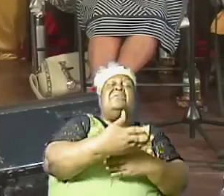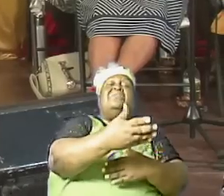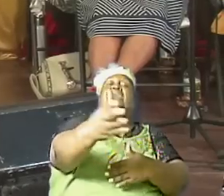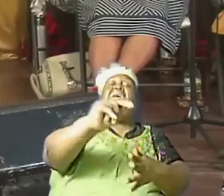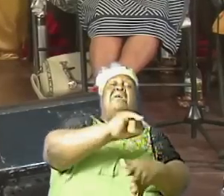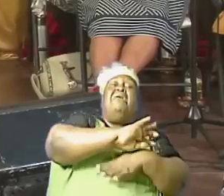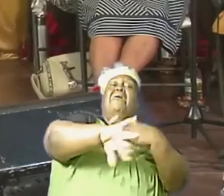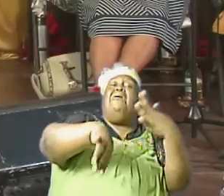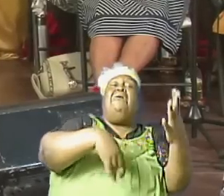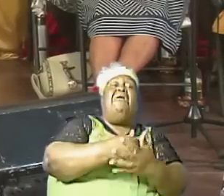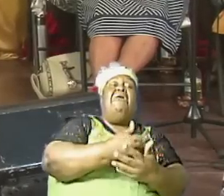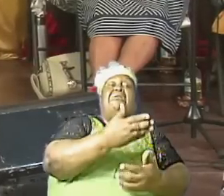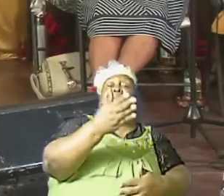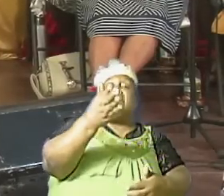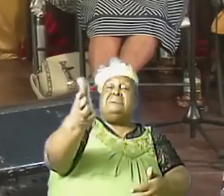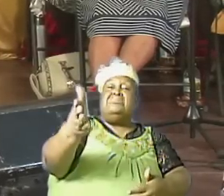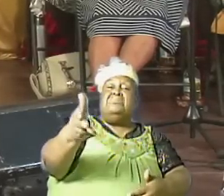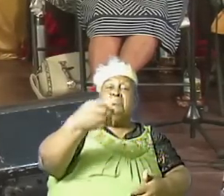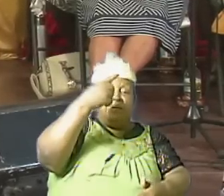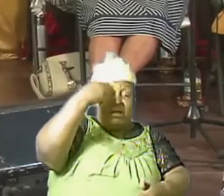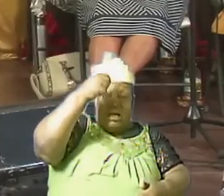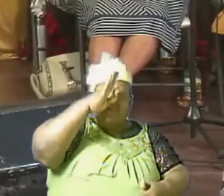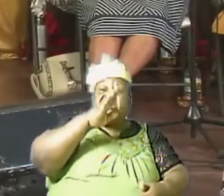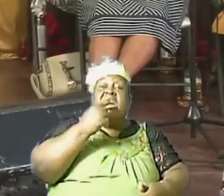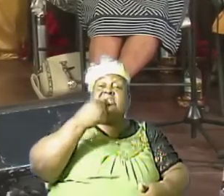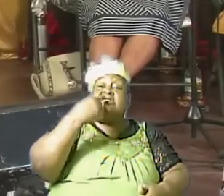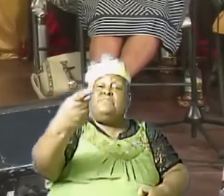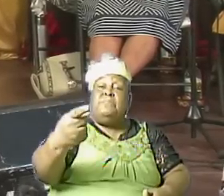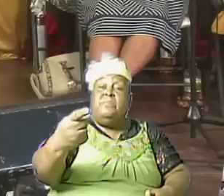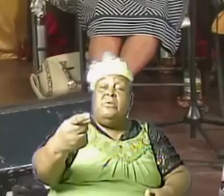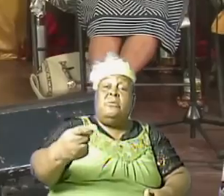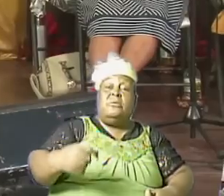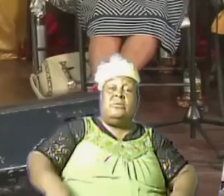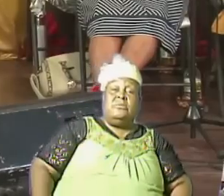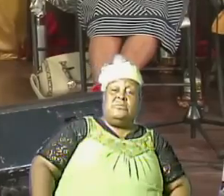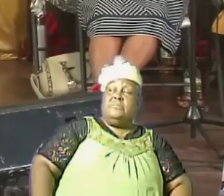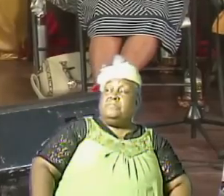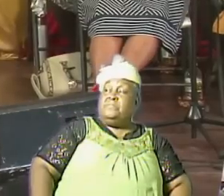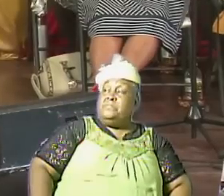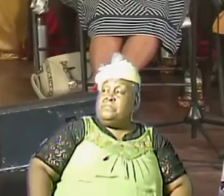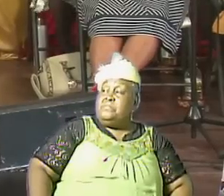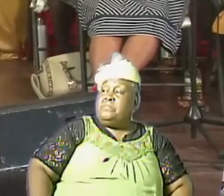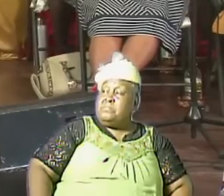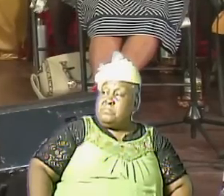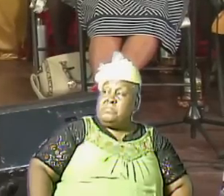are all there because God spoke.